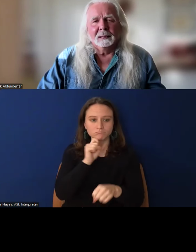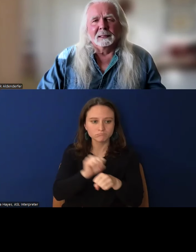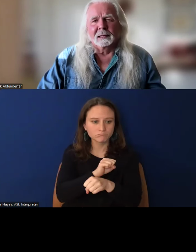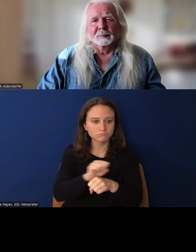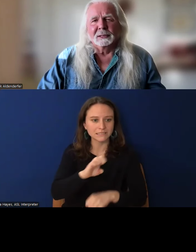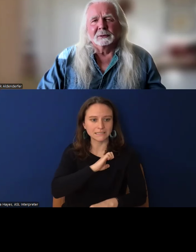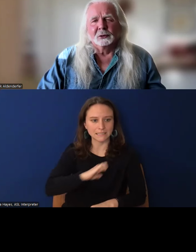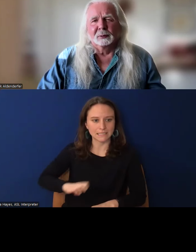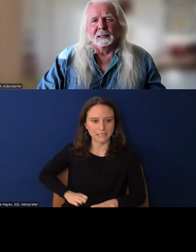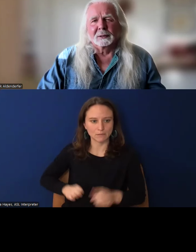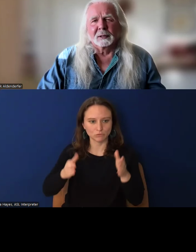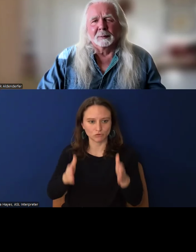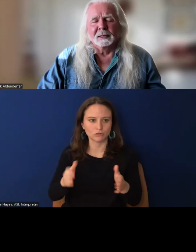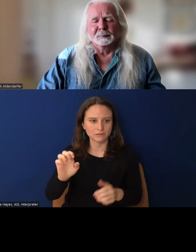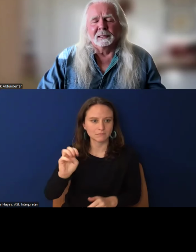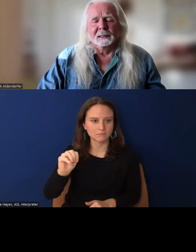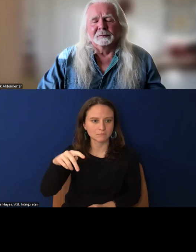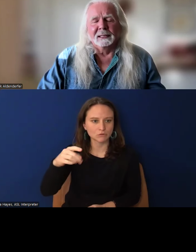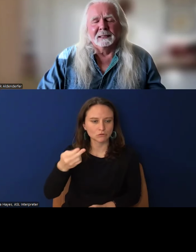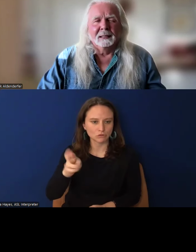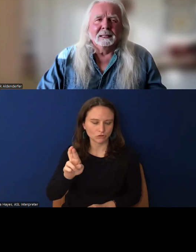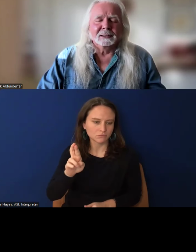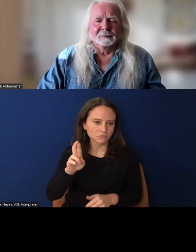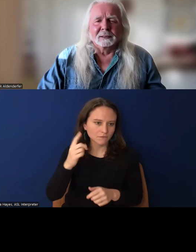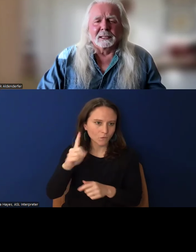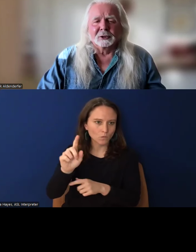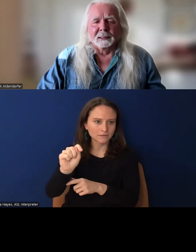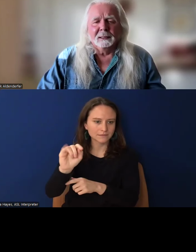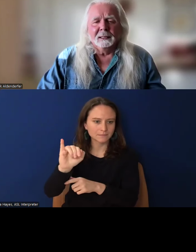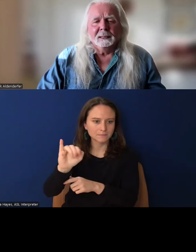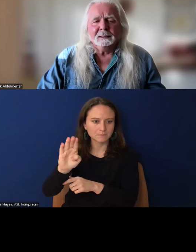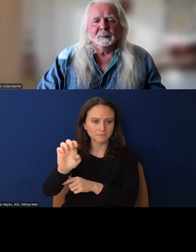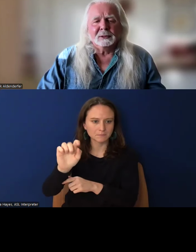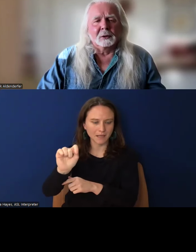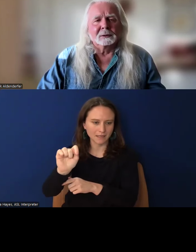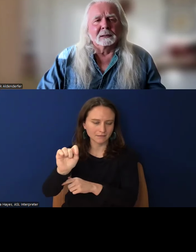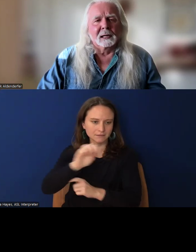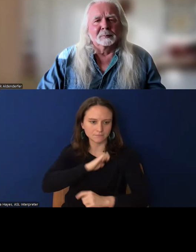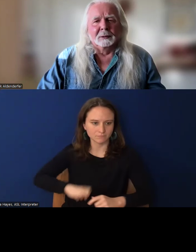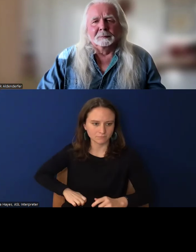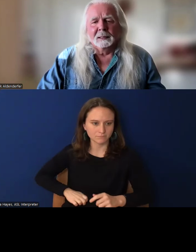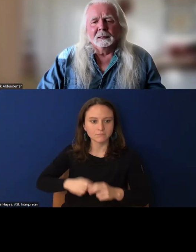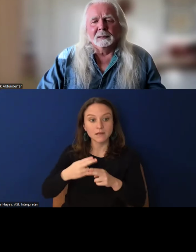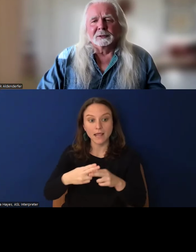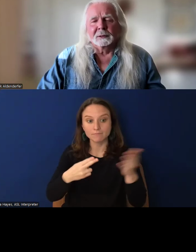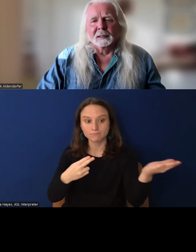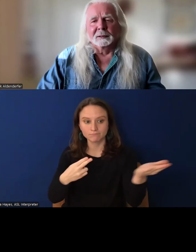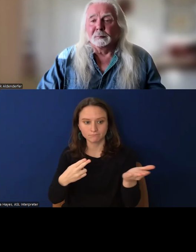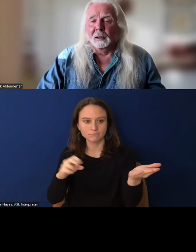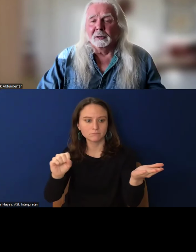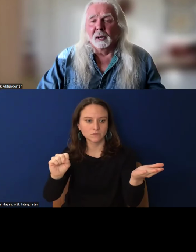Empire that comes into play sometime in the middle of the 7th century. His name is Songtsen Gampo.